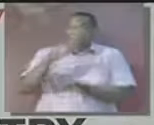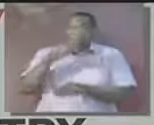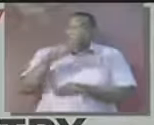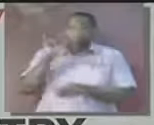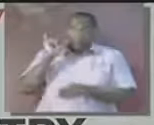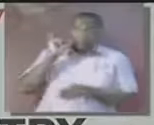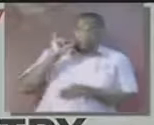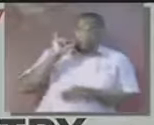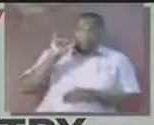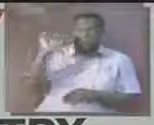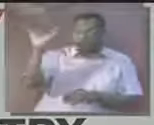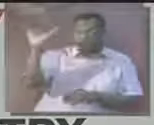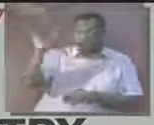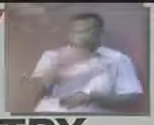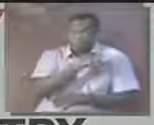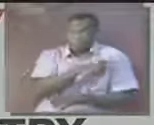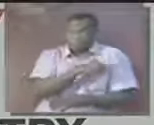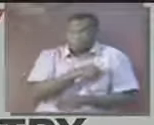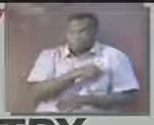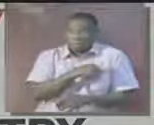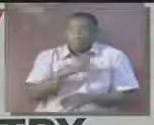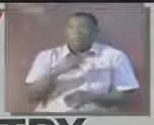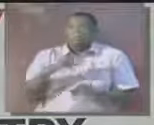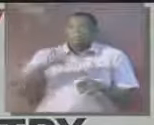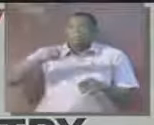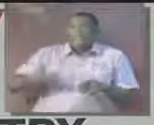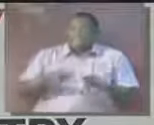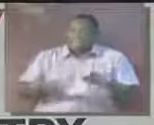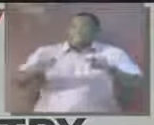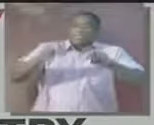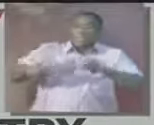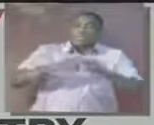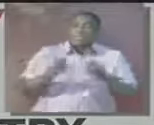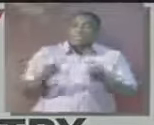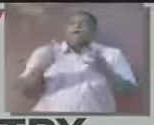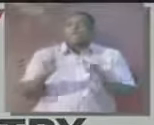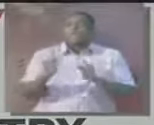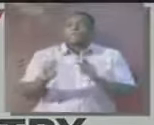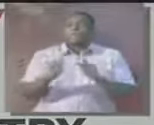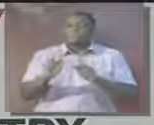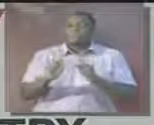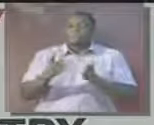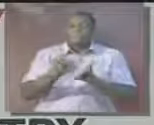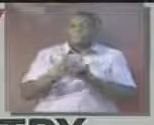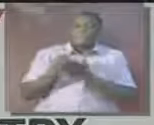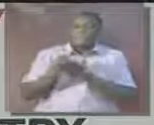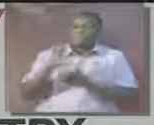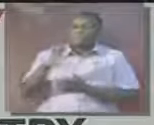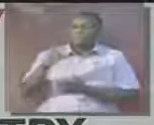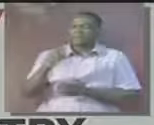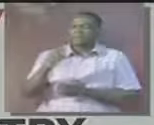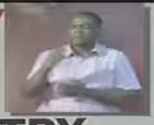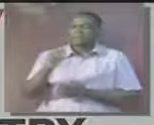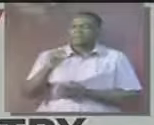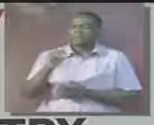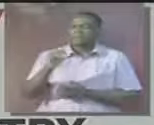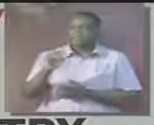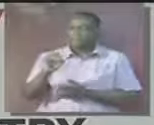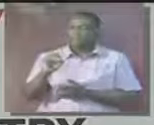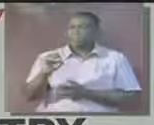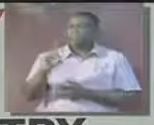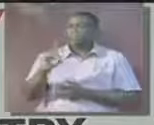currently have 10 people on hemodialysis already. 10 people